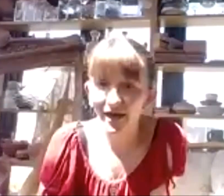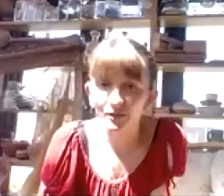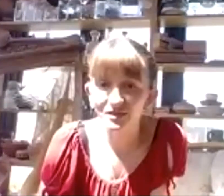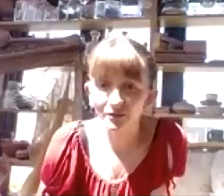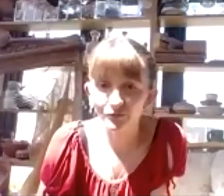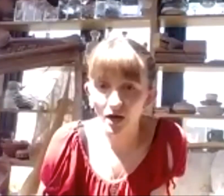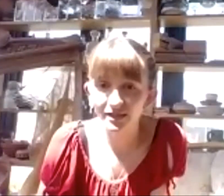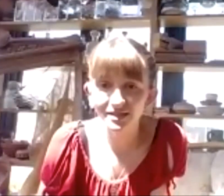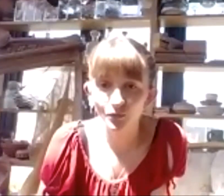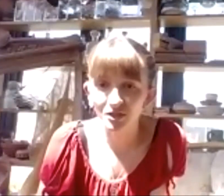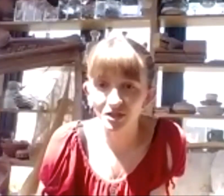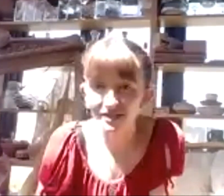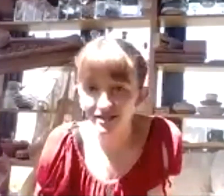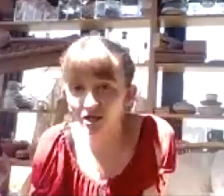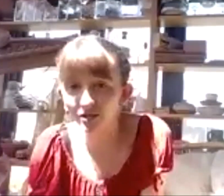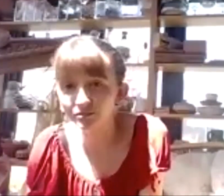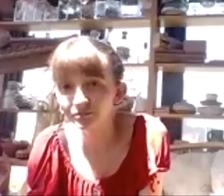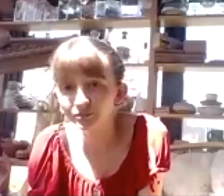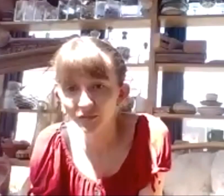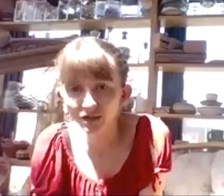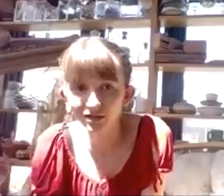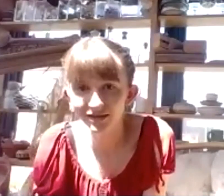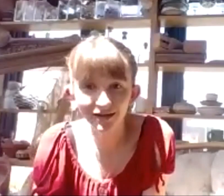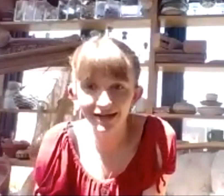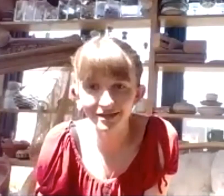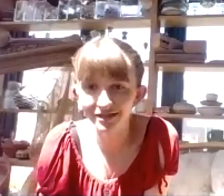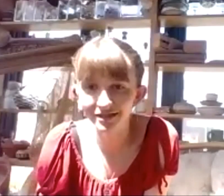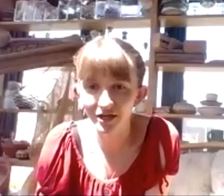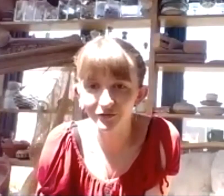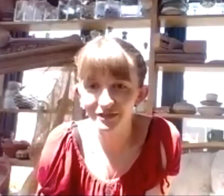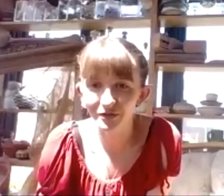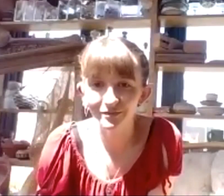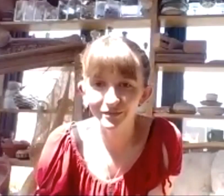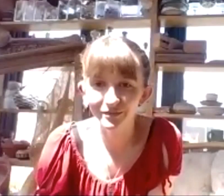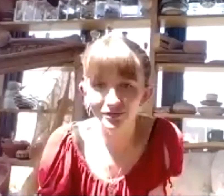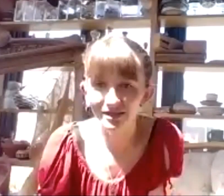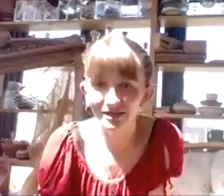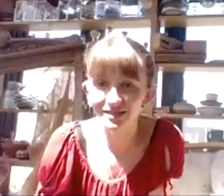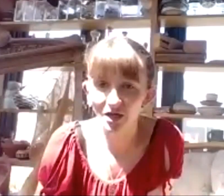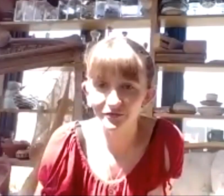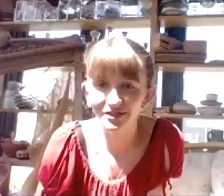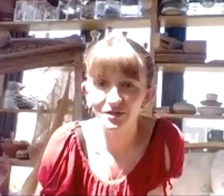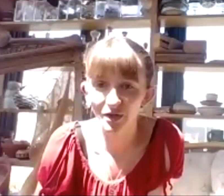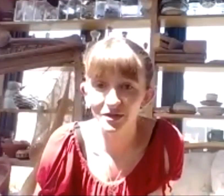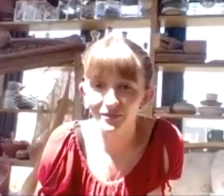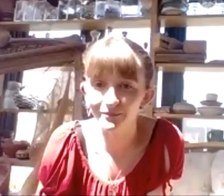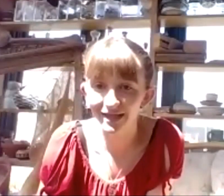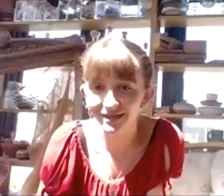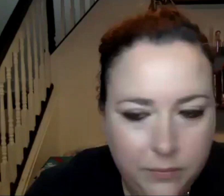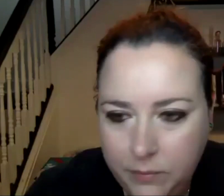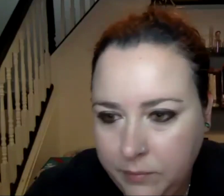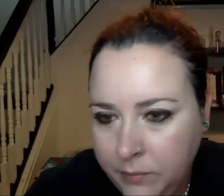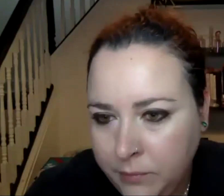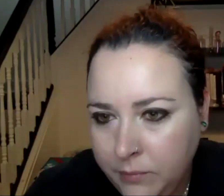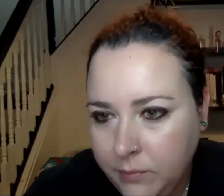at the Museum of the Rockies, which is, it has like a ton of different museum things, a lot of history, but their main thing